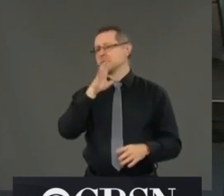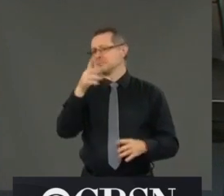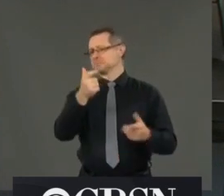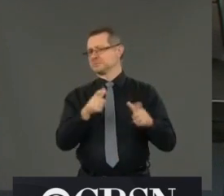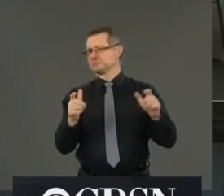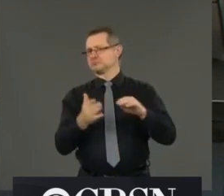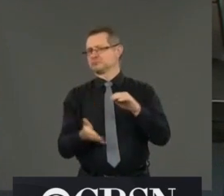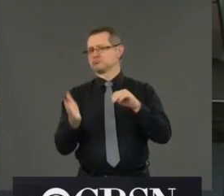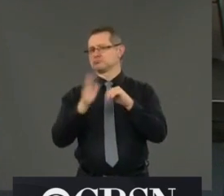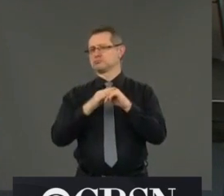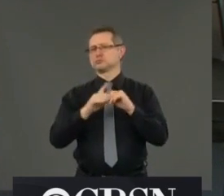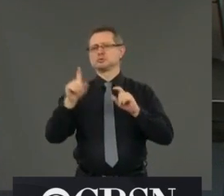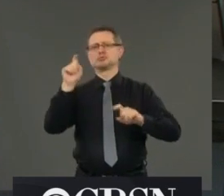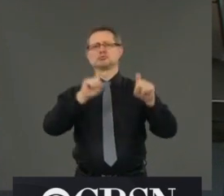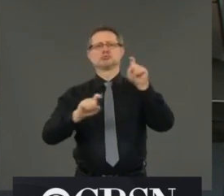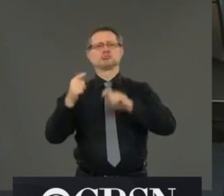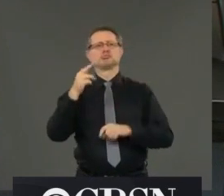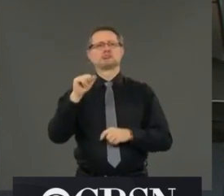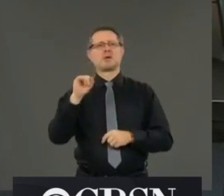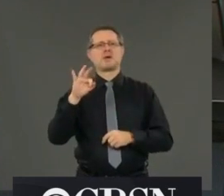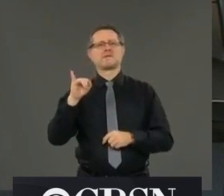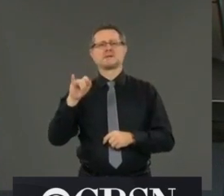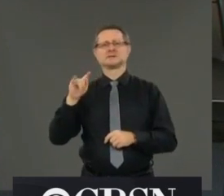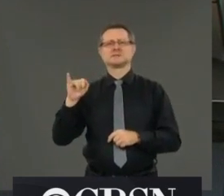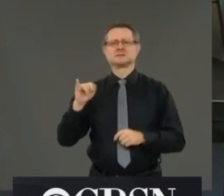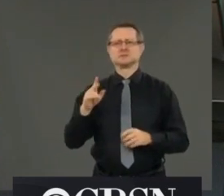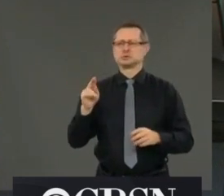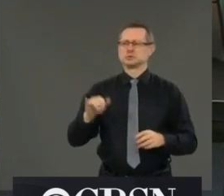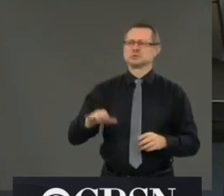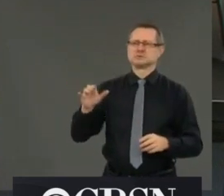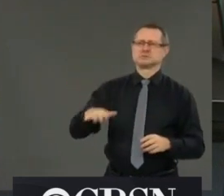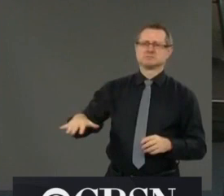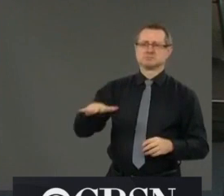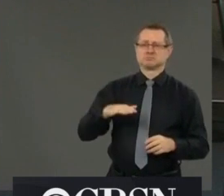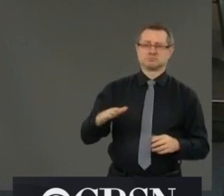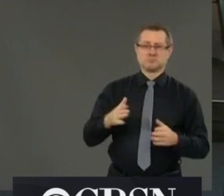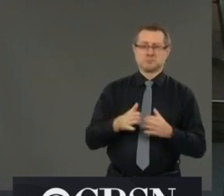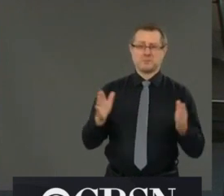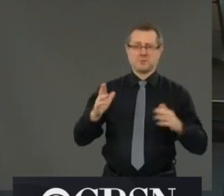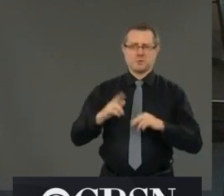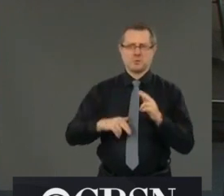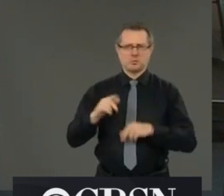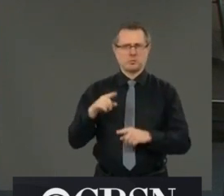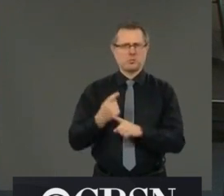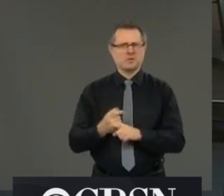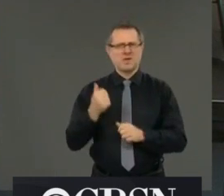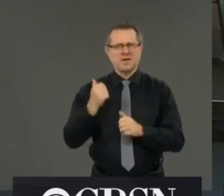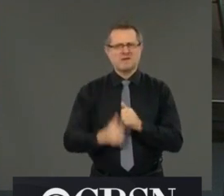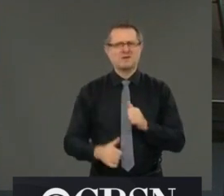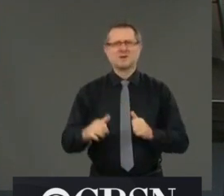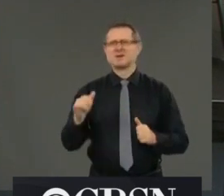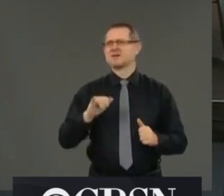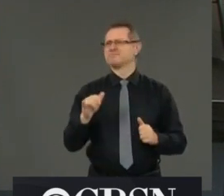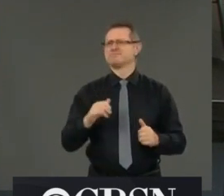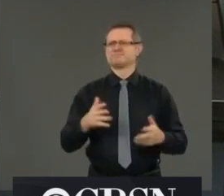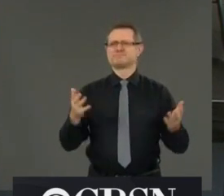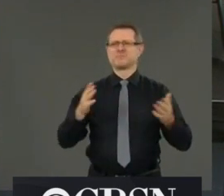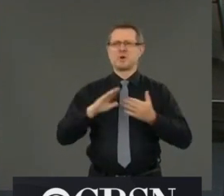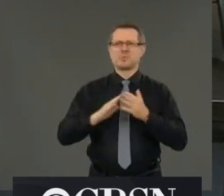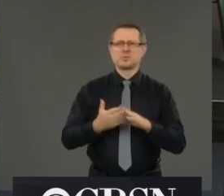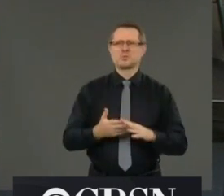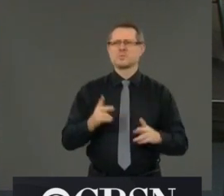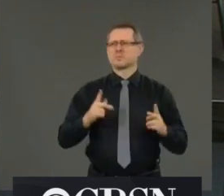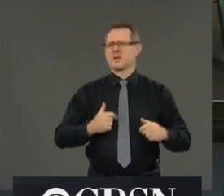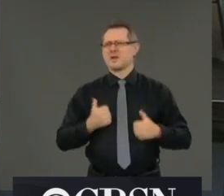in New York City, not just on public buildings, but everywhere. You go into every neighborhood, there's graffiti everywhere. New York City zeroed out